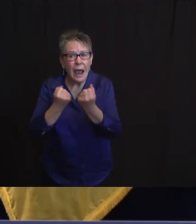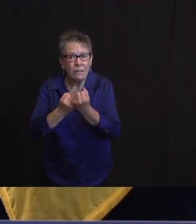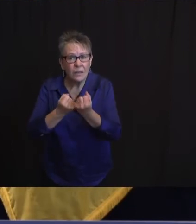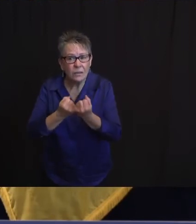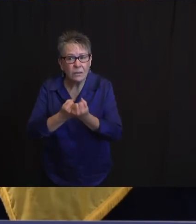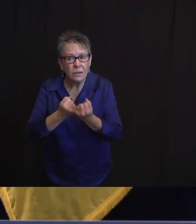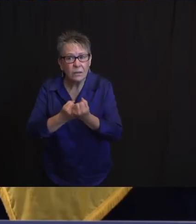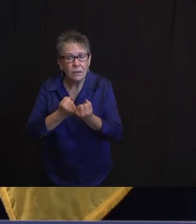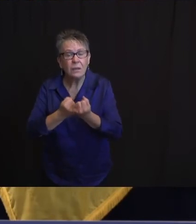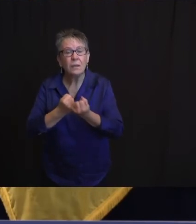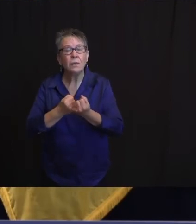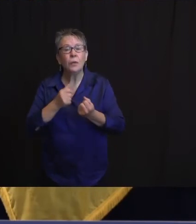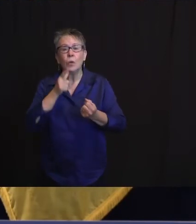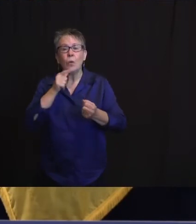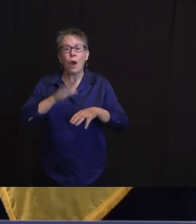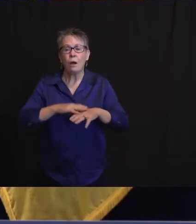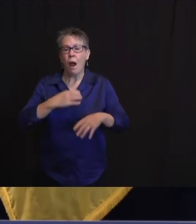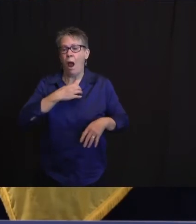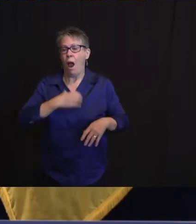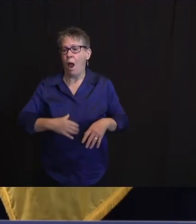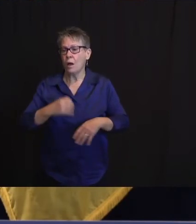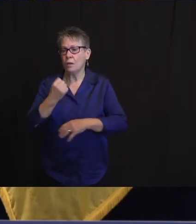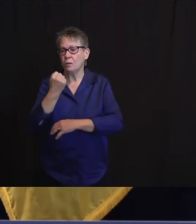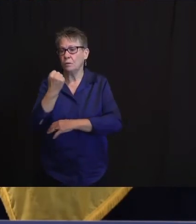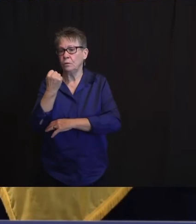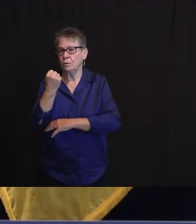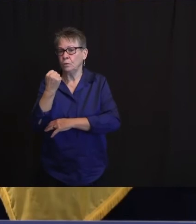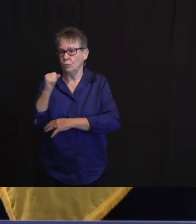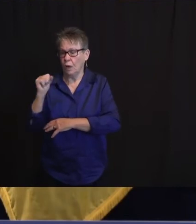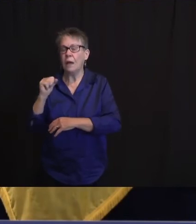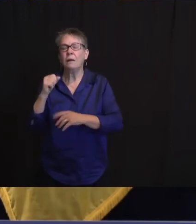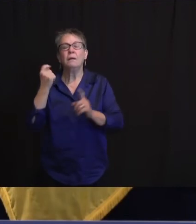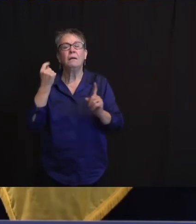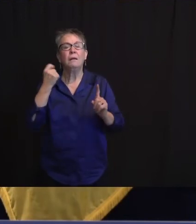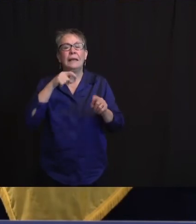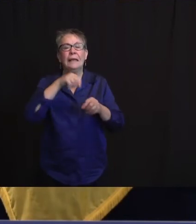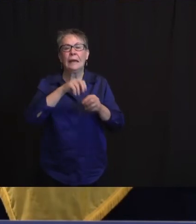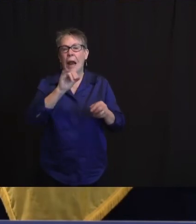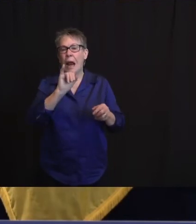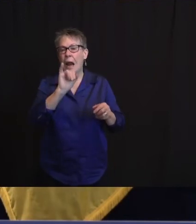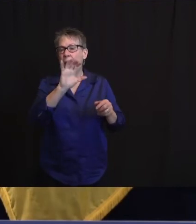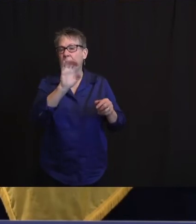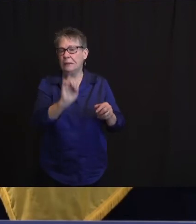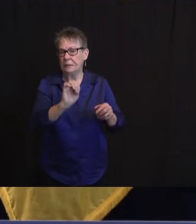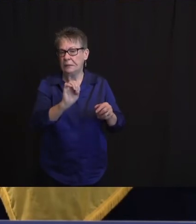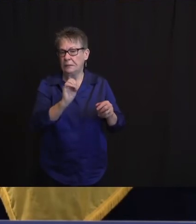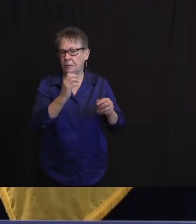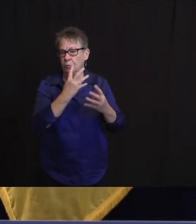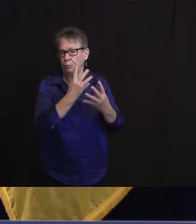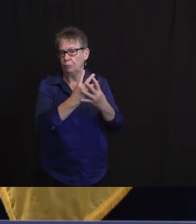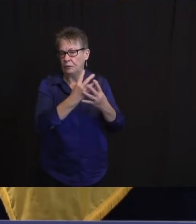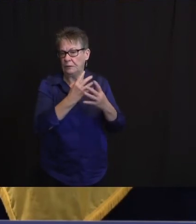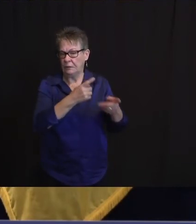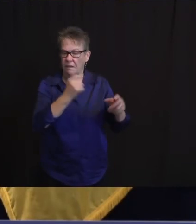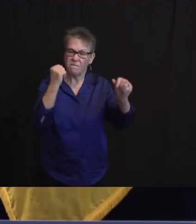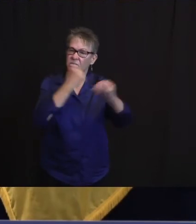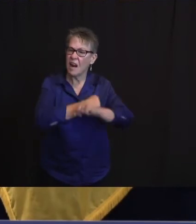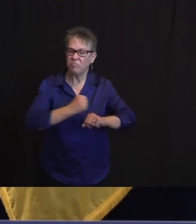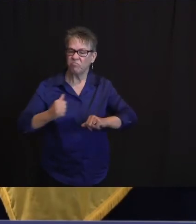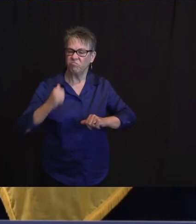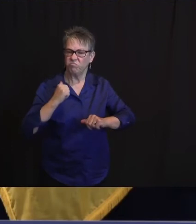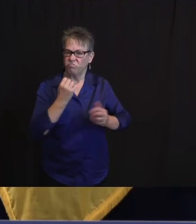jails where ICE detainees are demanding their release so they can fight their deportation cases from home. Have you heard about these actions and what is your response?